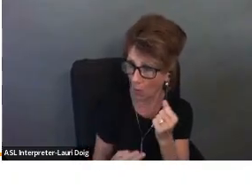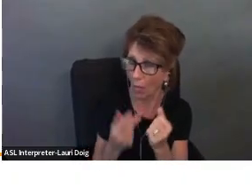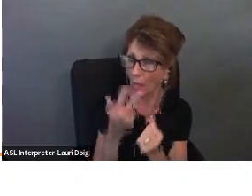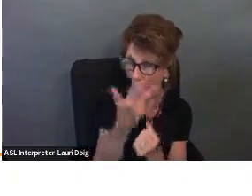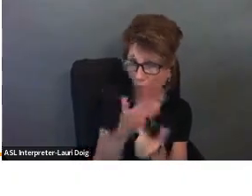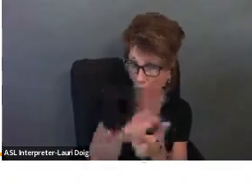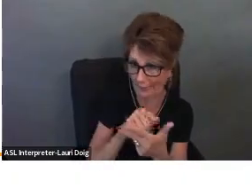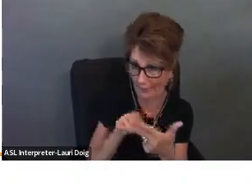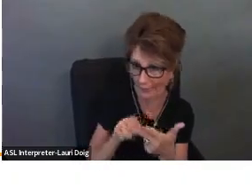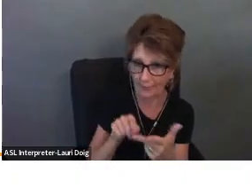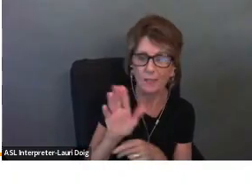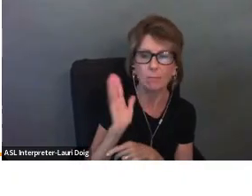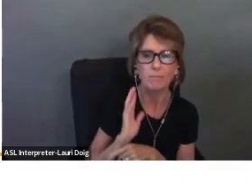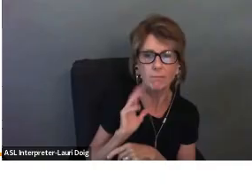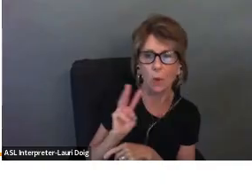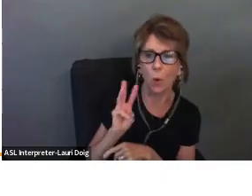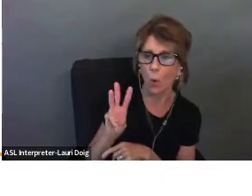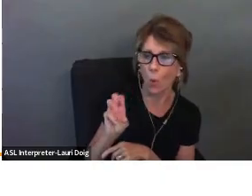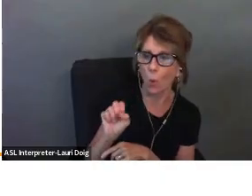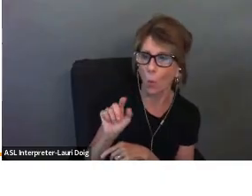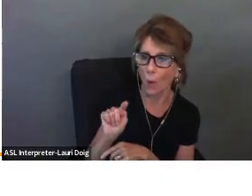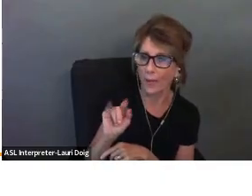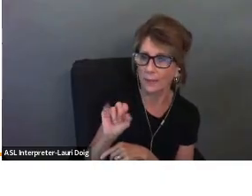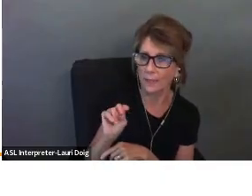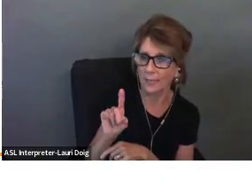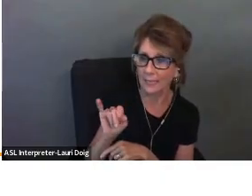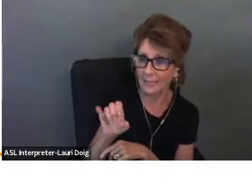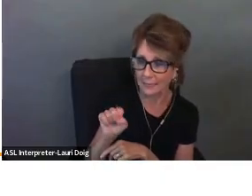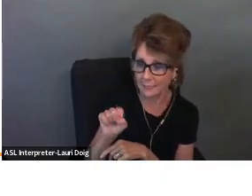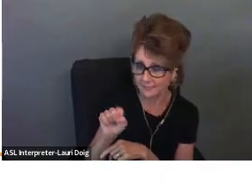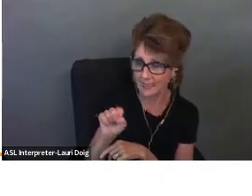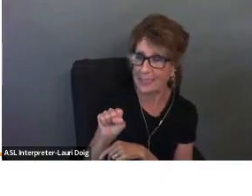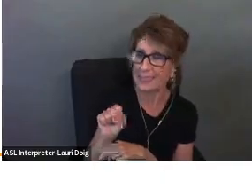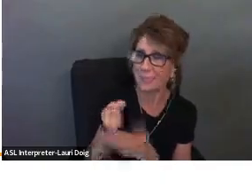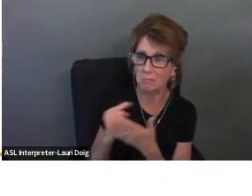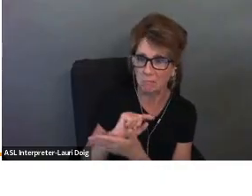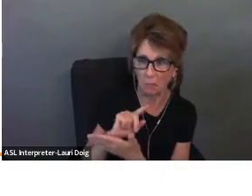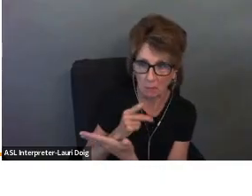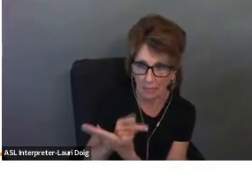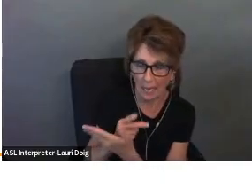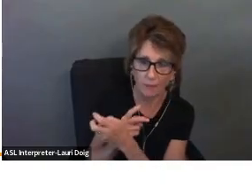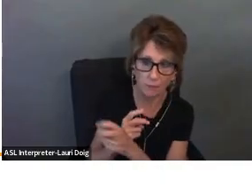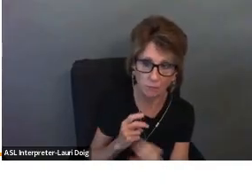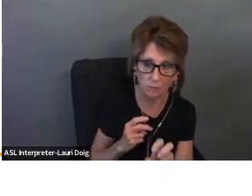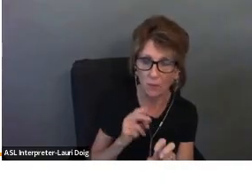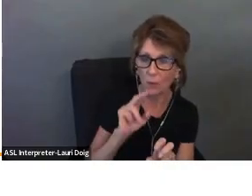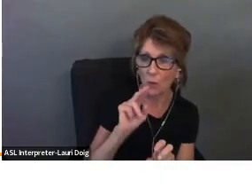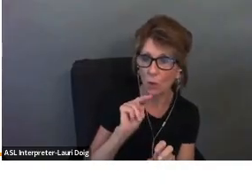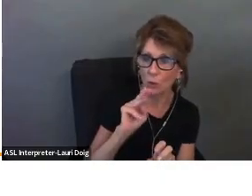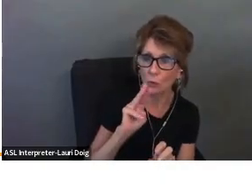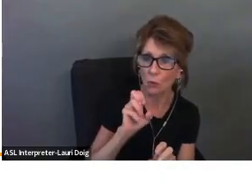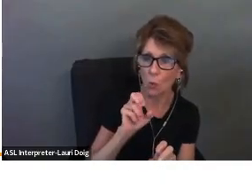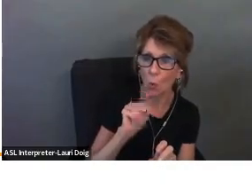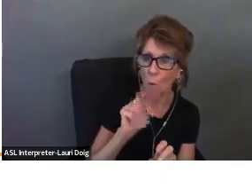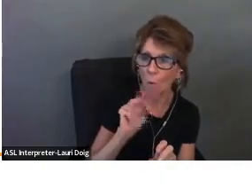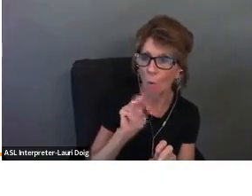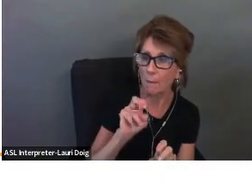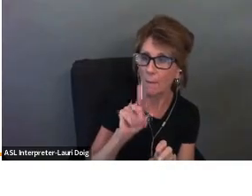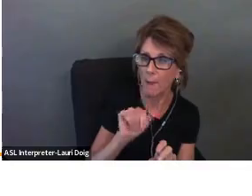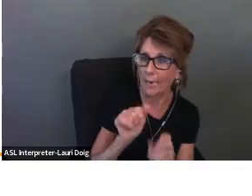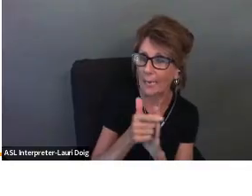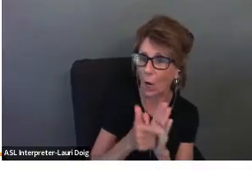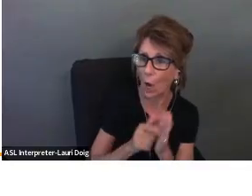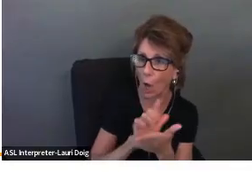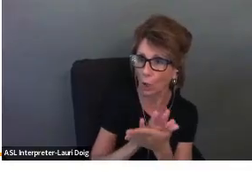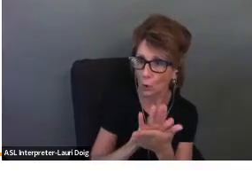of the West Indies, University of Technology at Norman Manley Law School, and the University of Toronto. During his